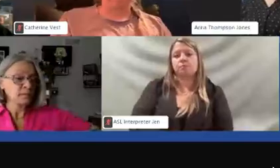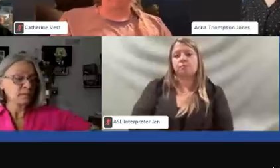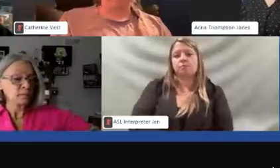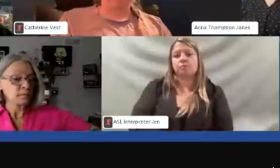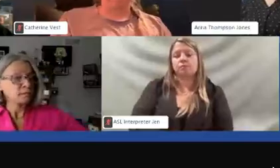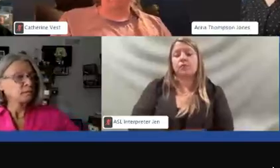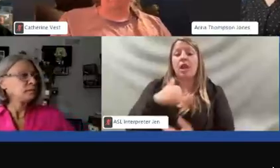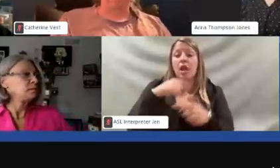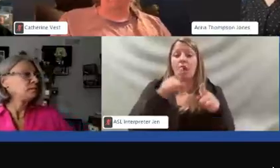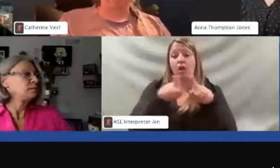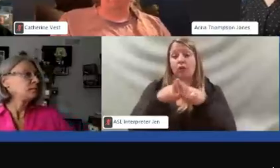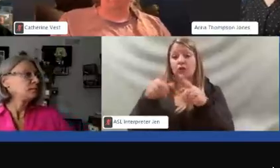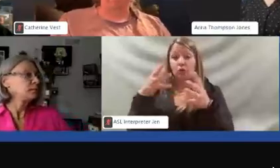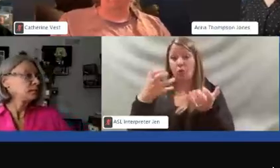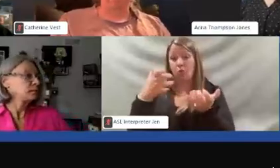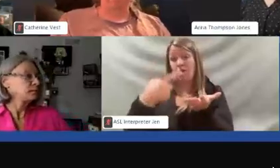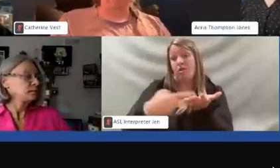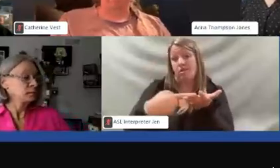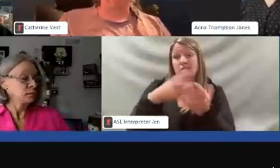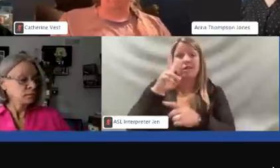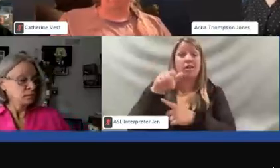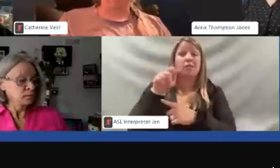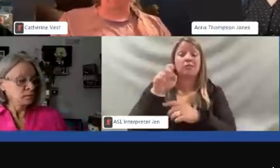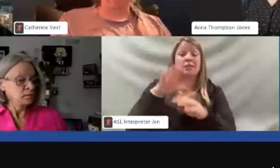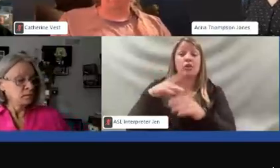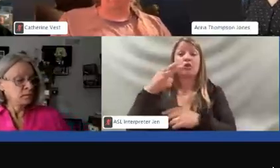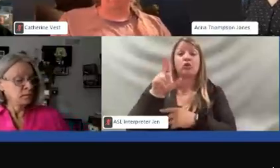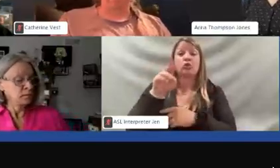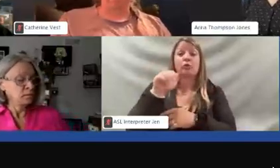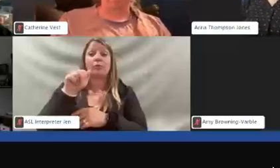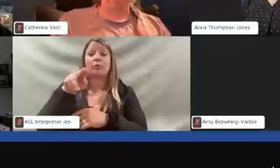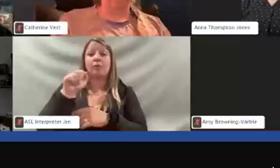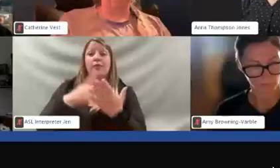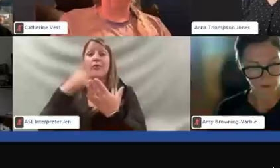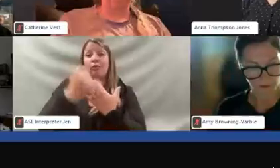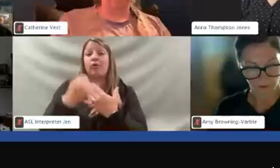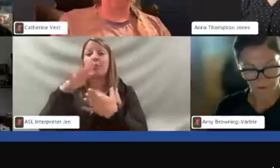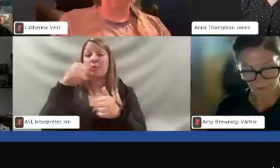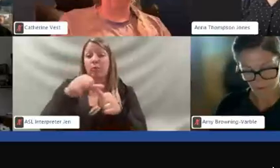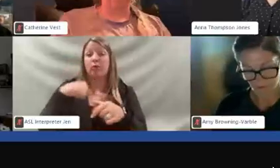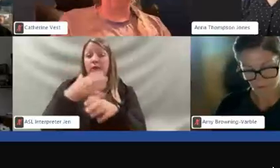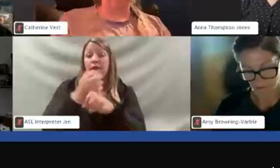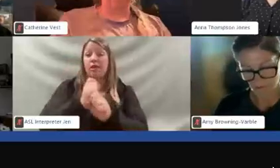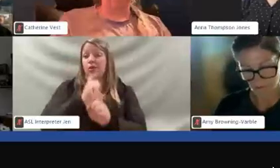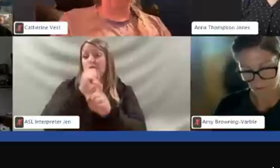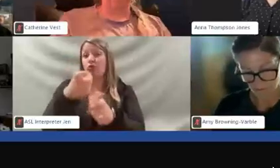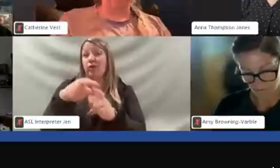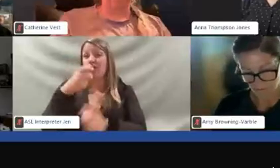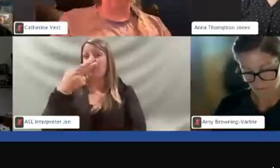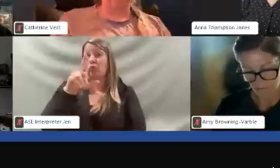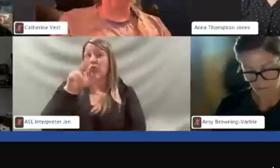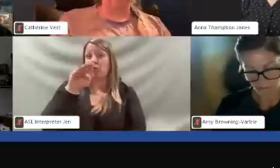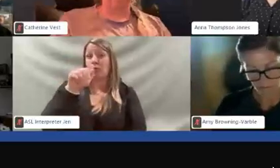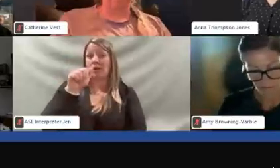And then I also wanted to talk to you guys and give you an update on the Humana project. If you remember that we got a grant from Humana